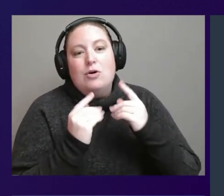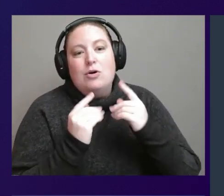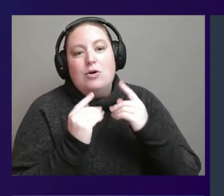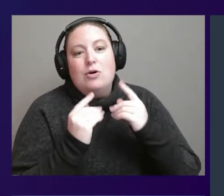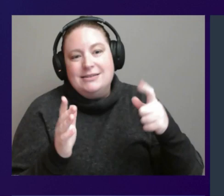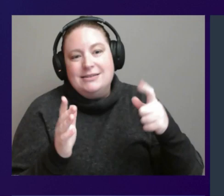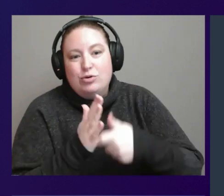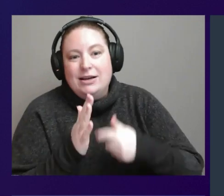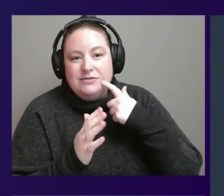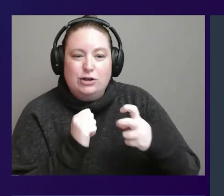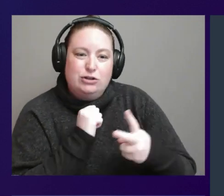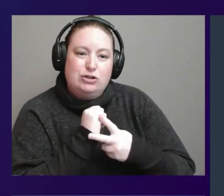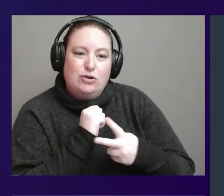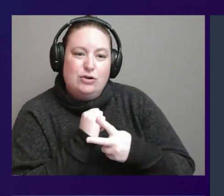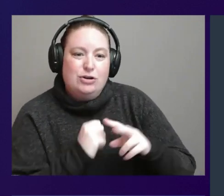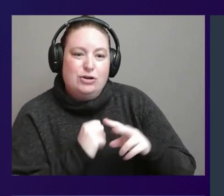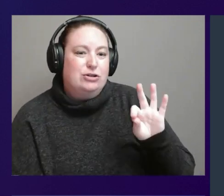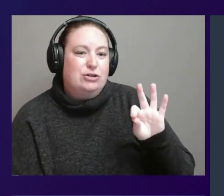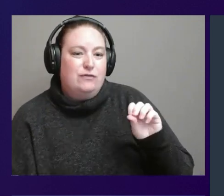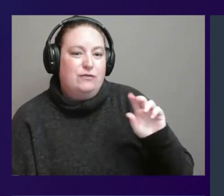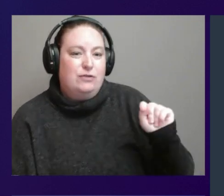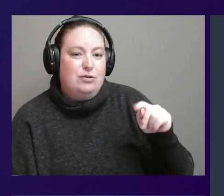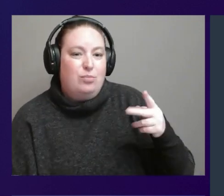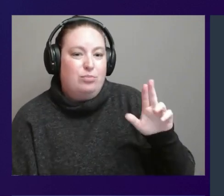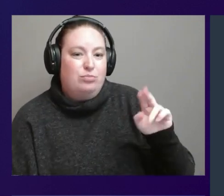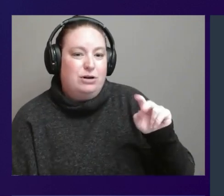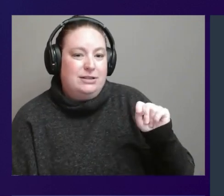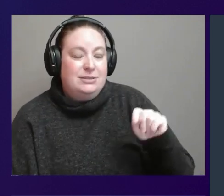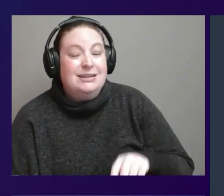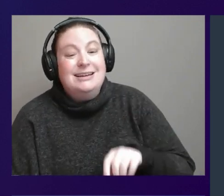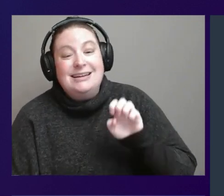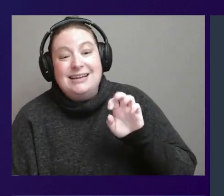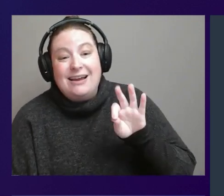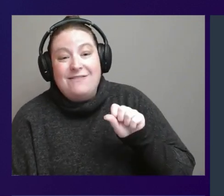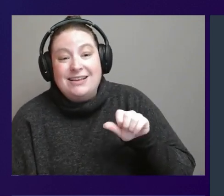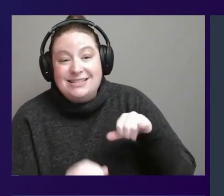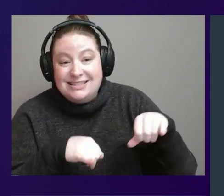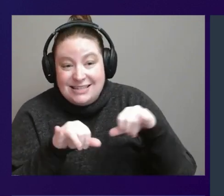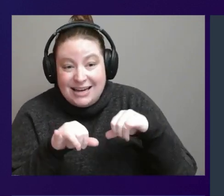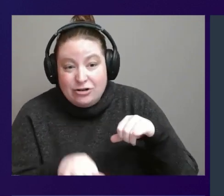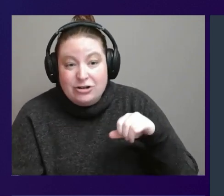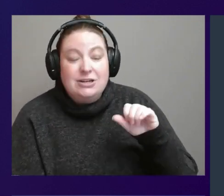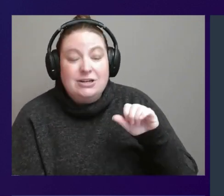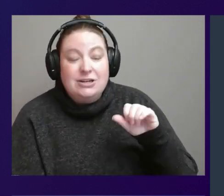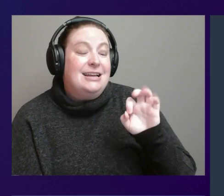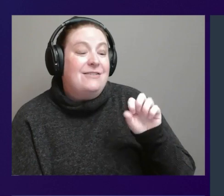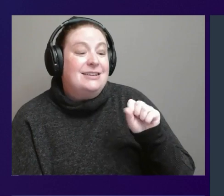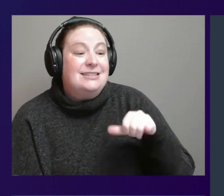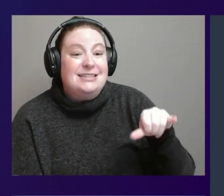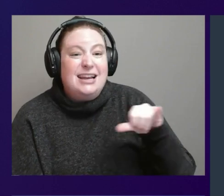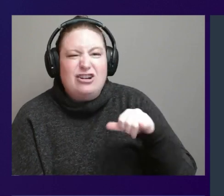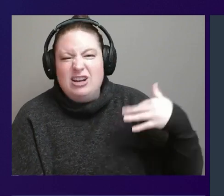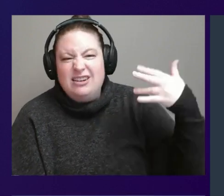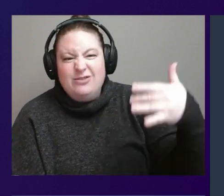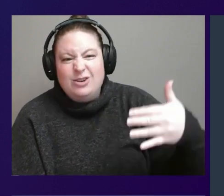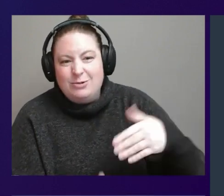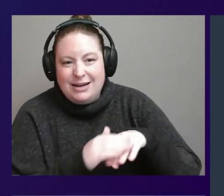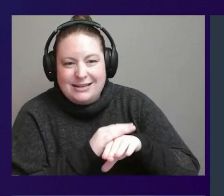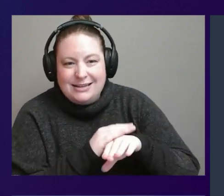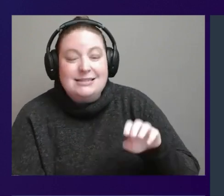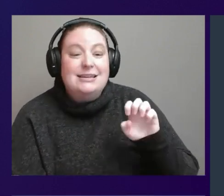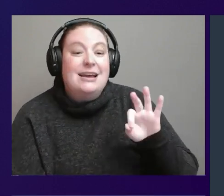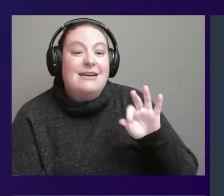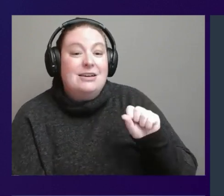footprint. These tiers include EFS Standard Infrequent Access, EFS One Zone, and EFS One